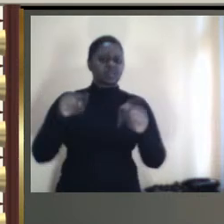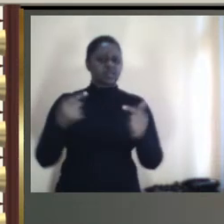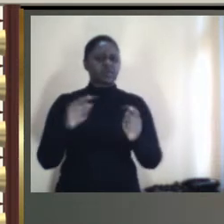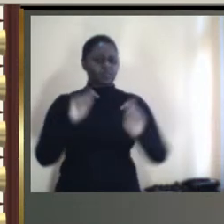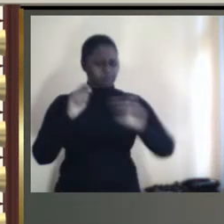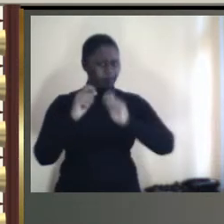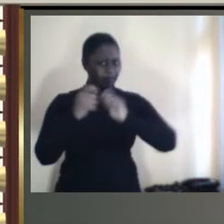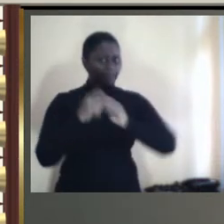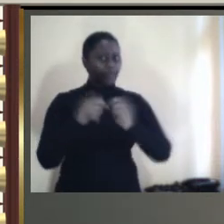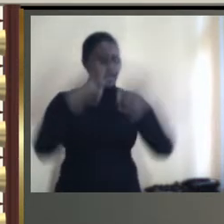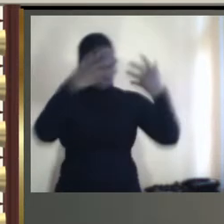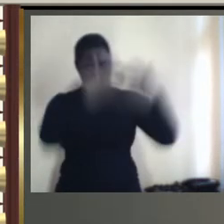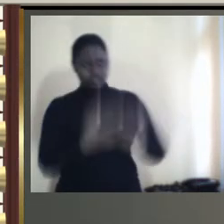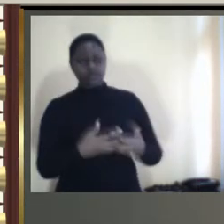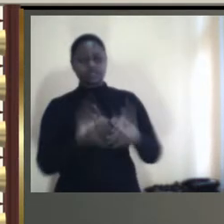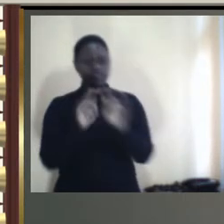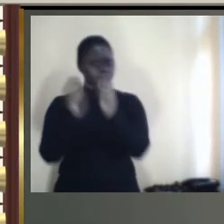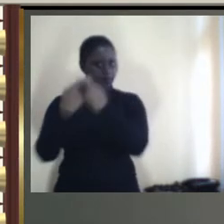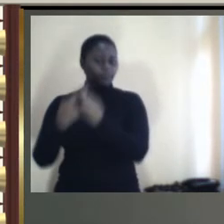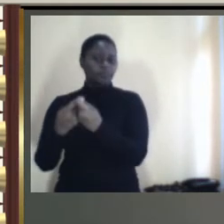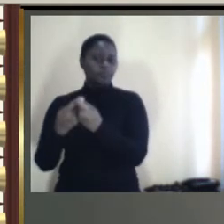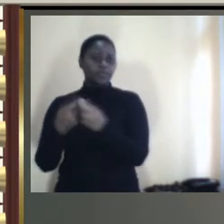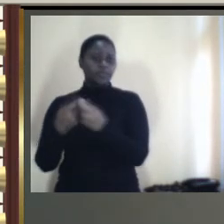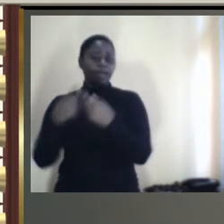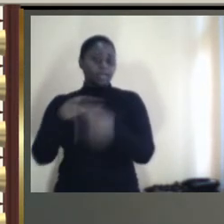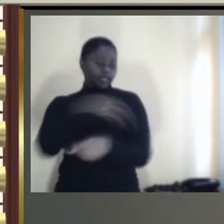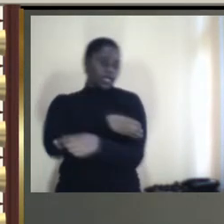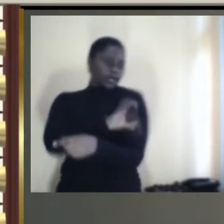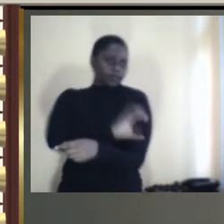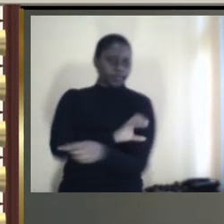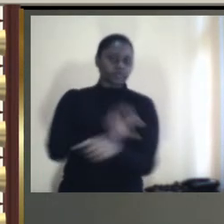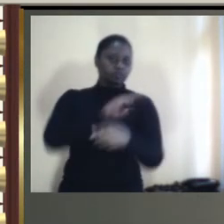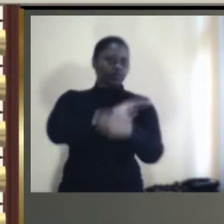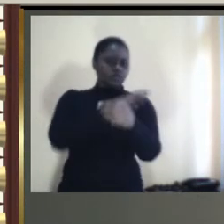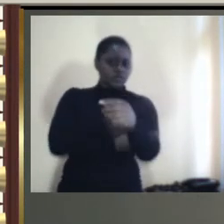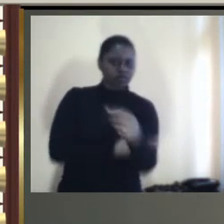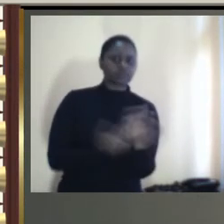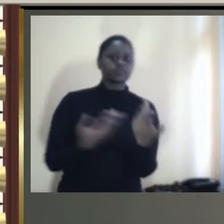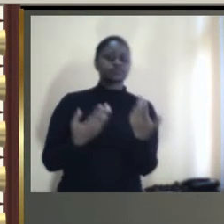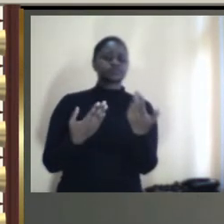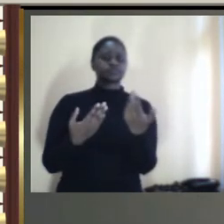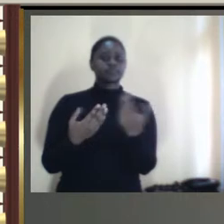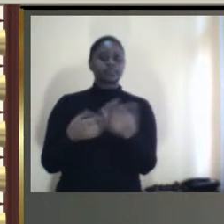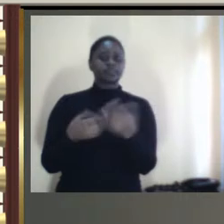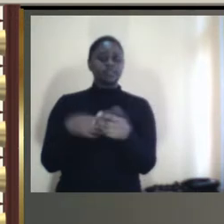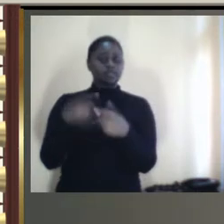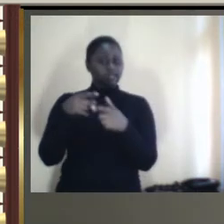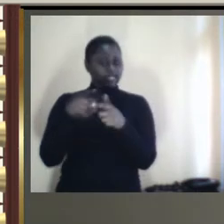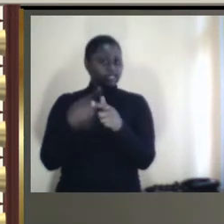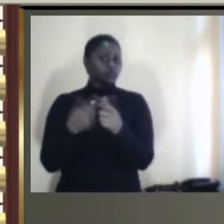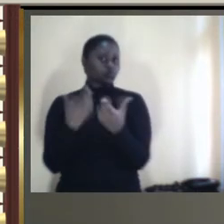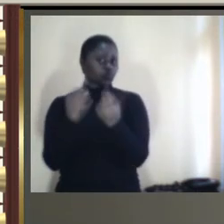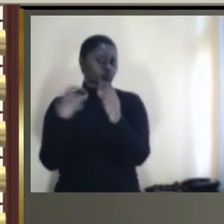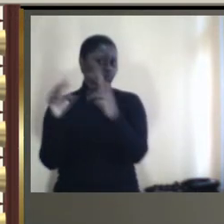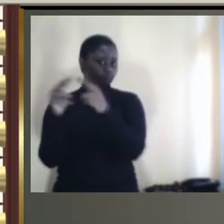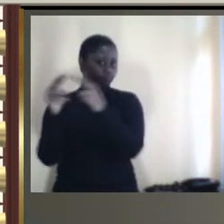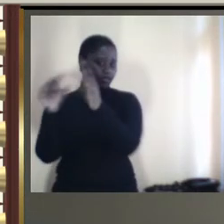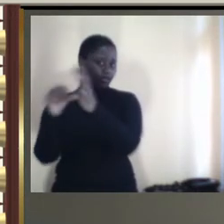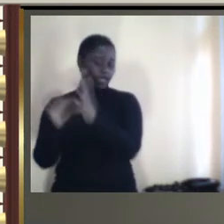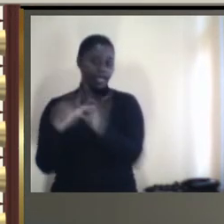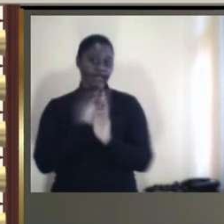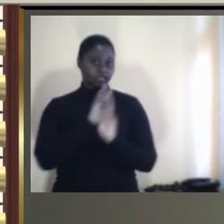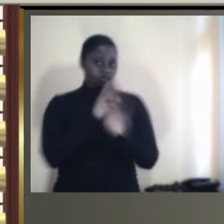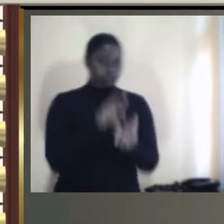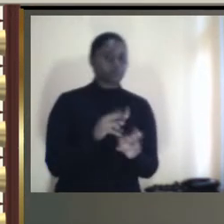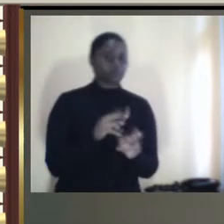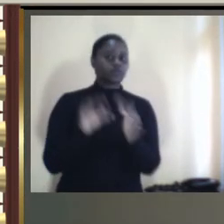another coordinating wing, but must be empowered and capacitated financially to undertake initiatives that will respond to